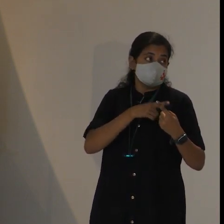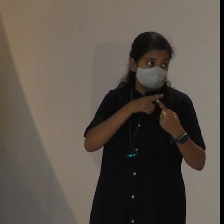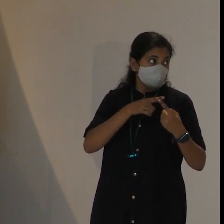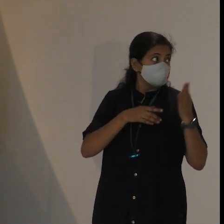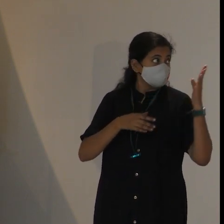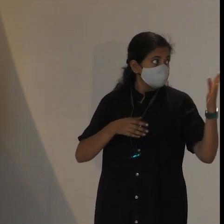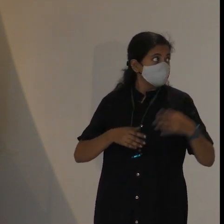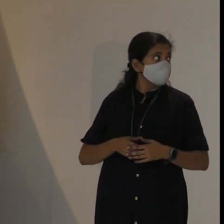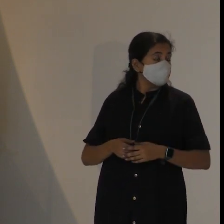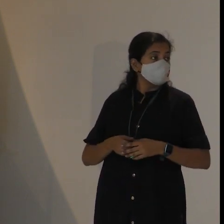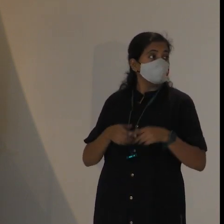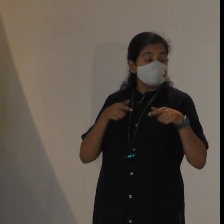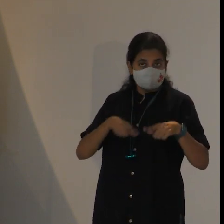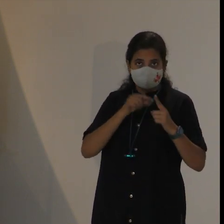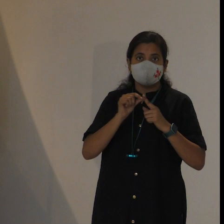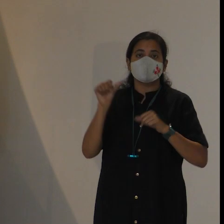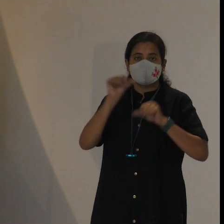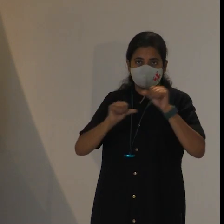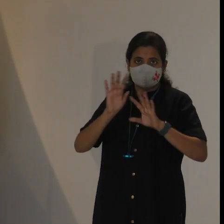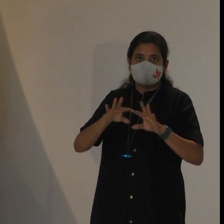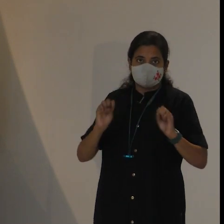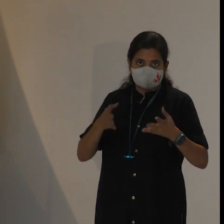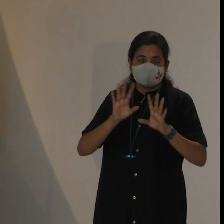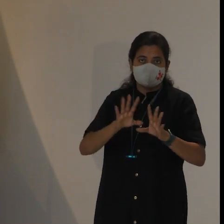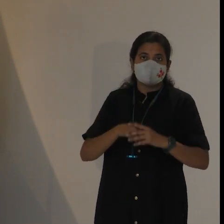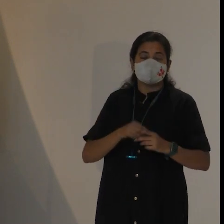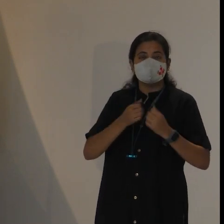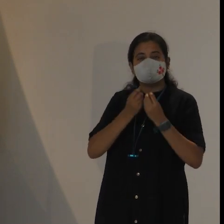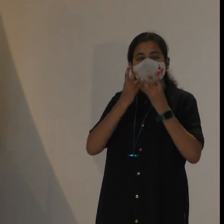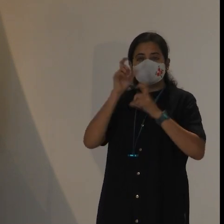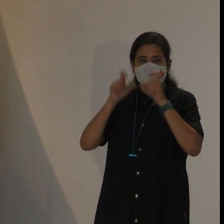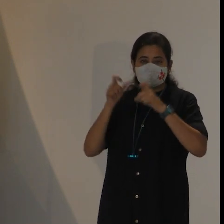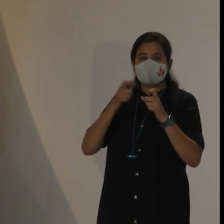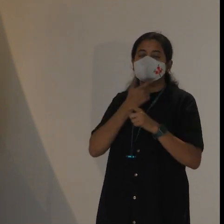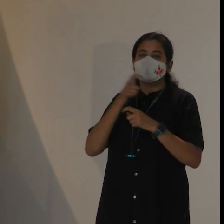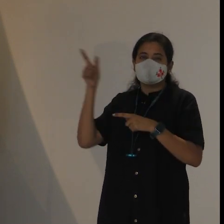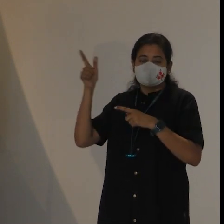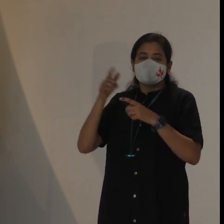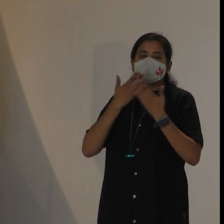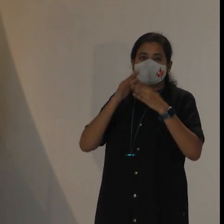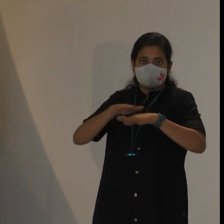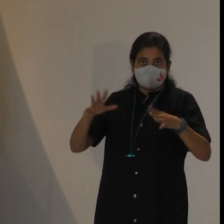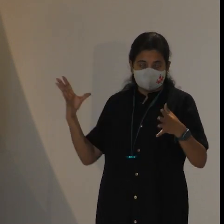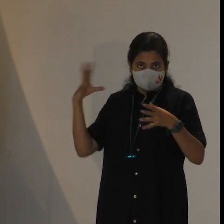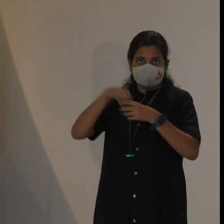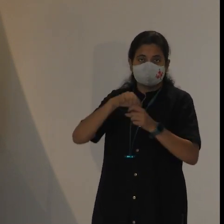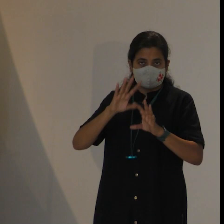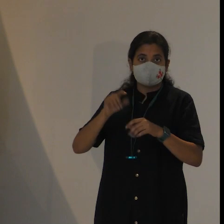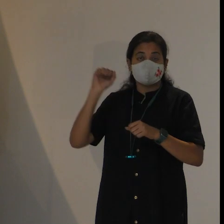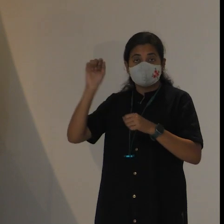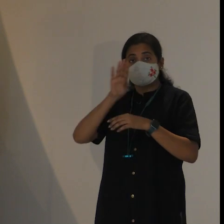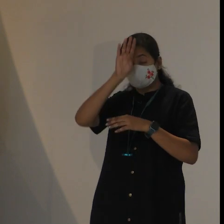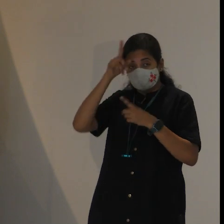one. The reason this project was launched was because a lot of British students and young adults felt that the British Empire